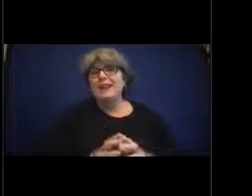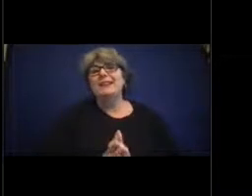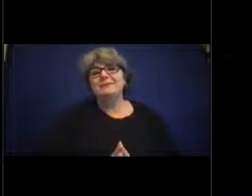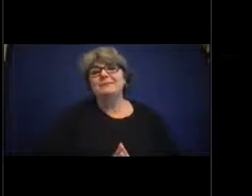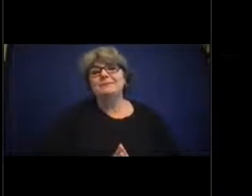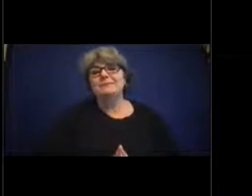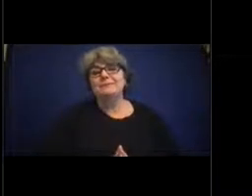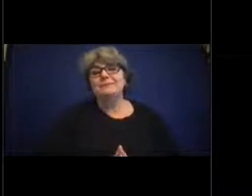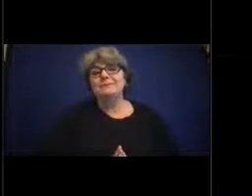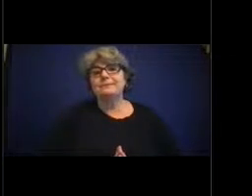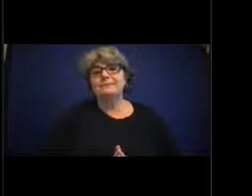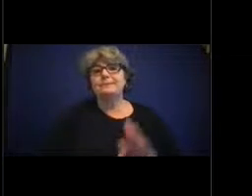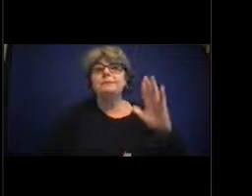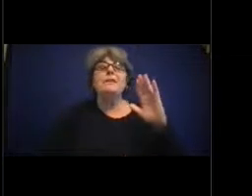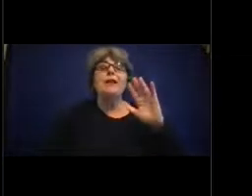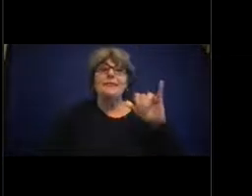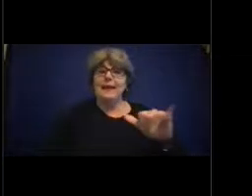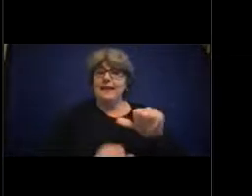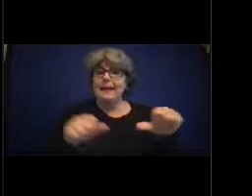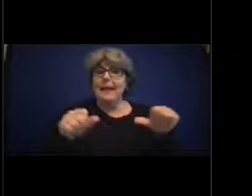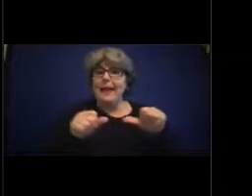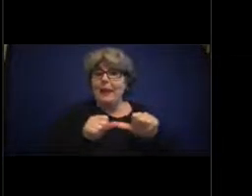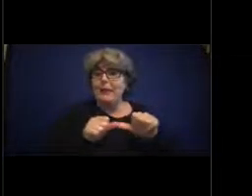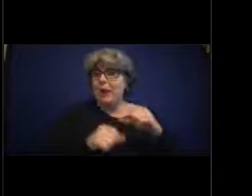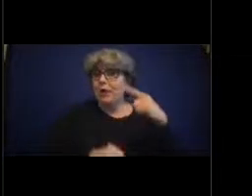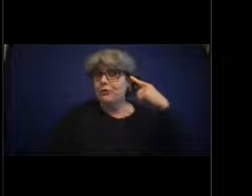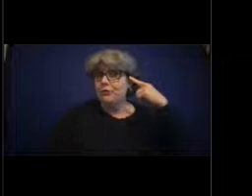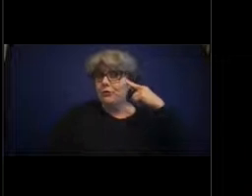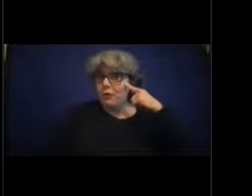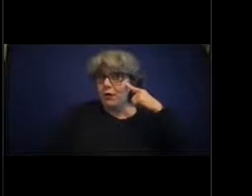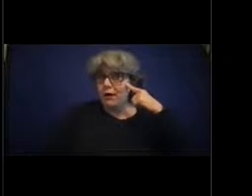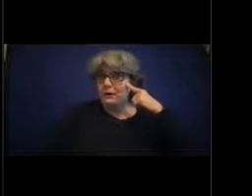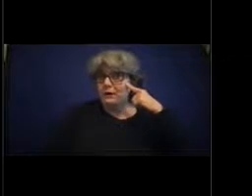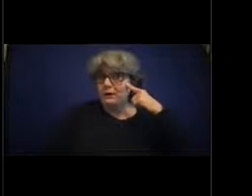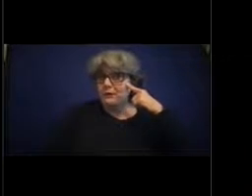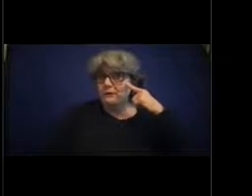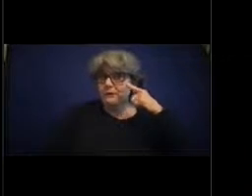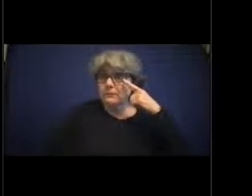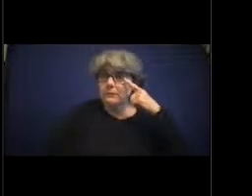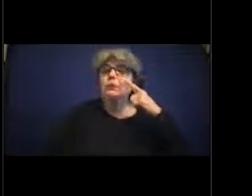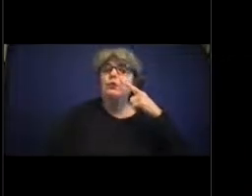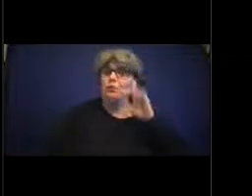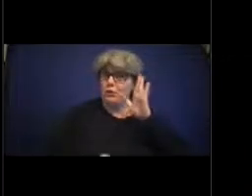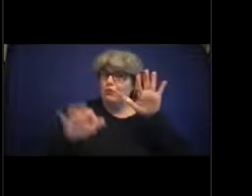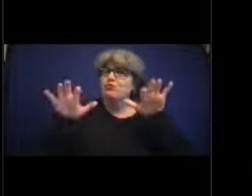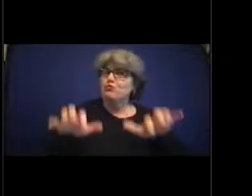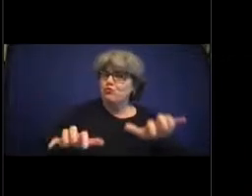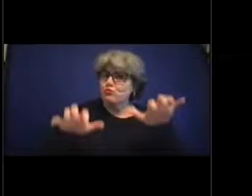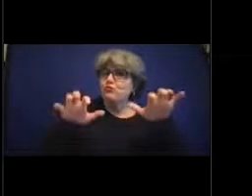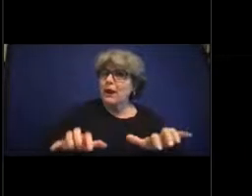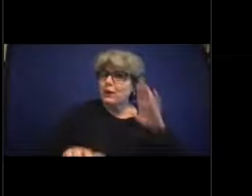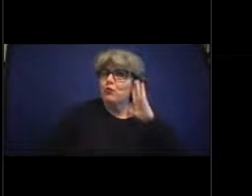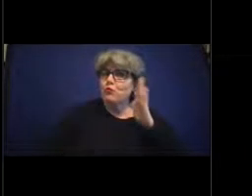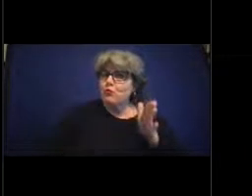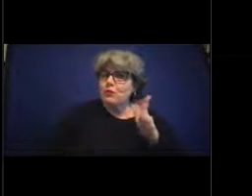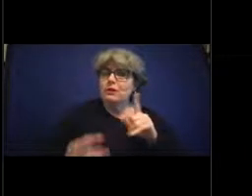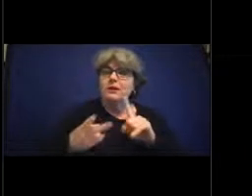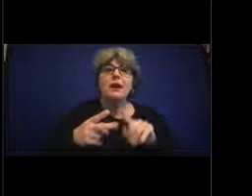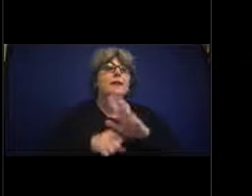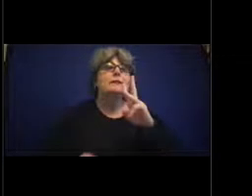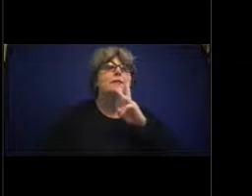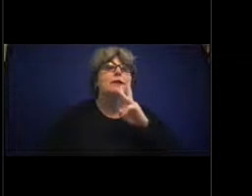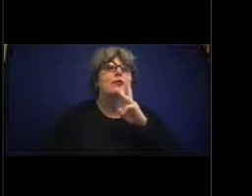This area was built up with the expectation of having precipitation and having enough water